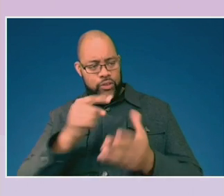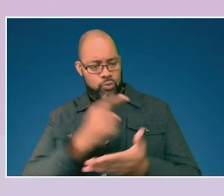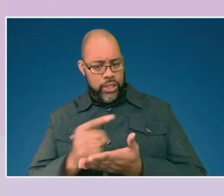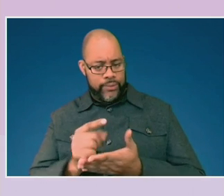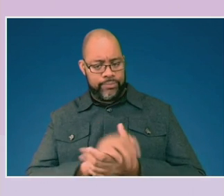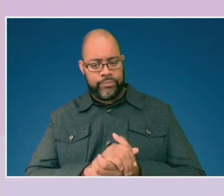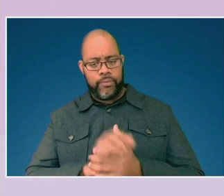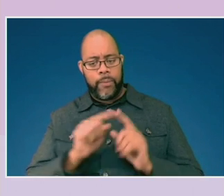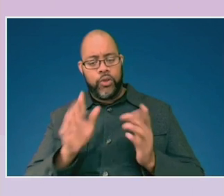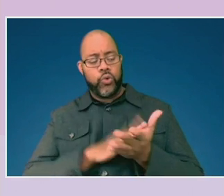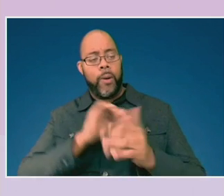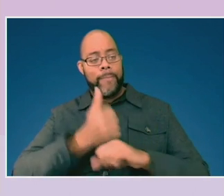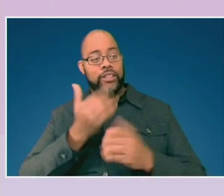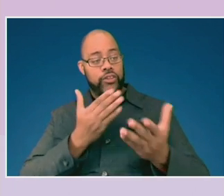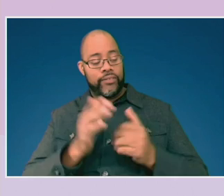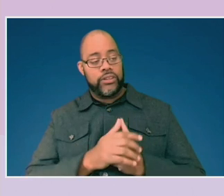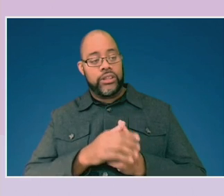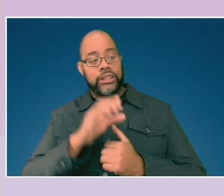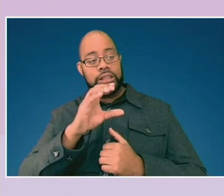it's